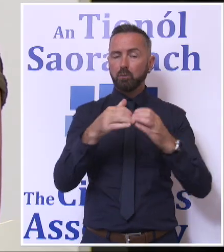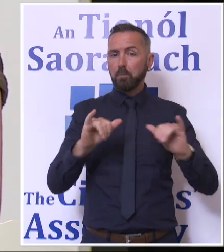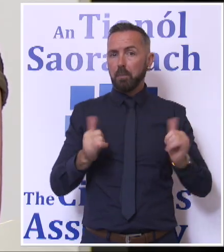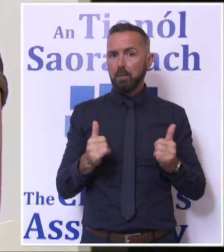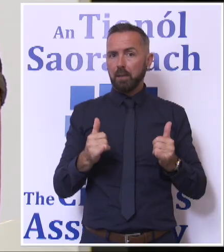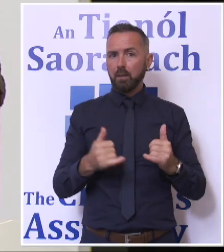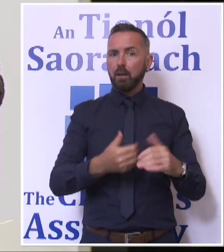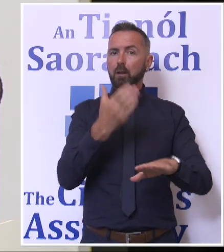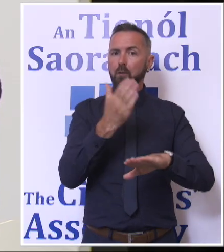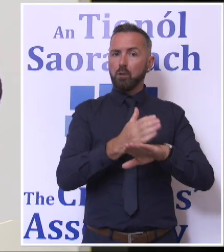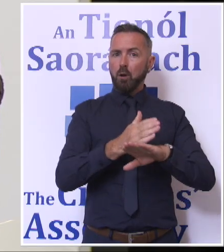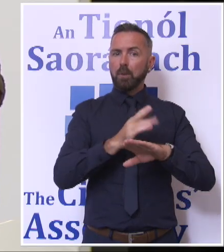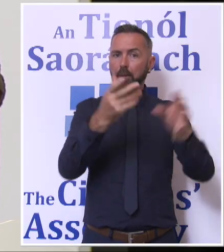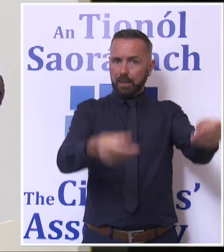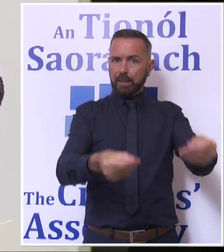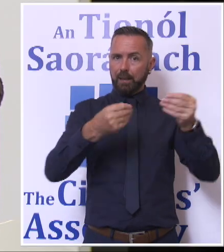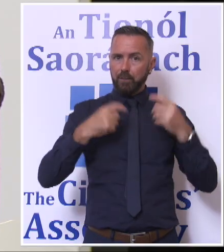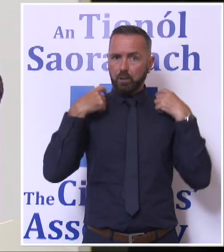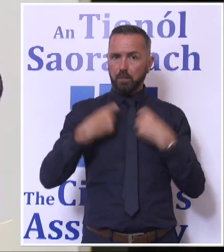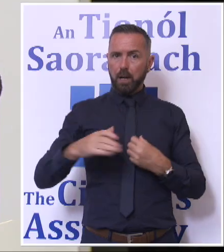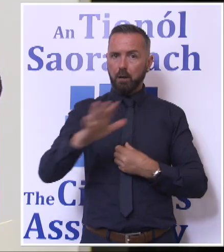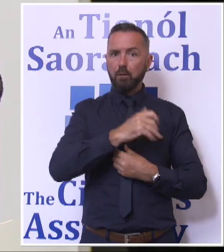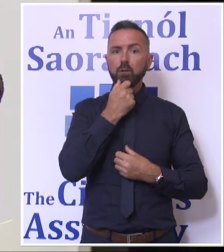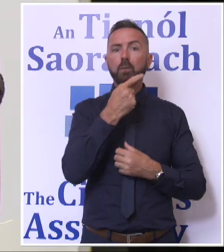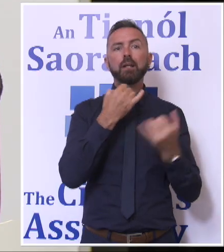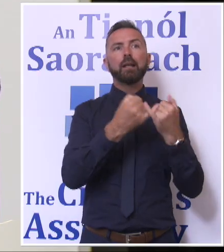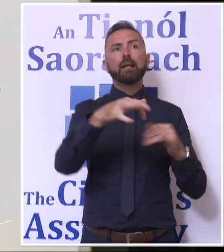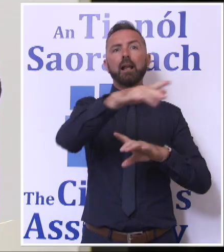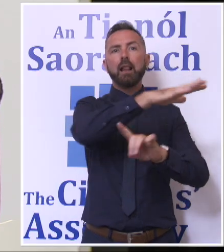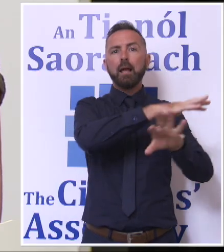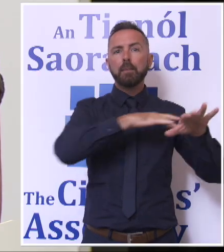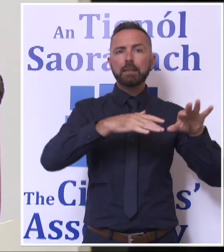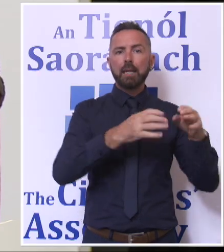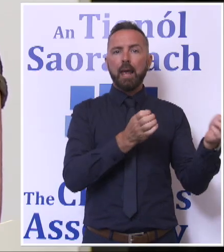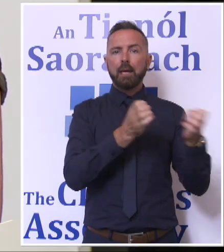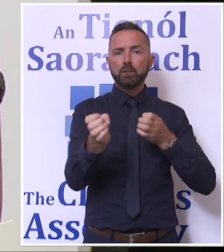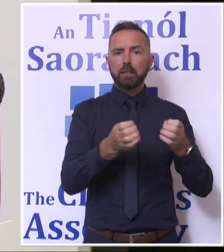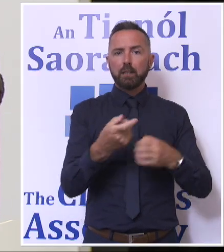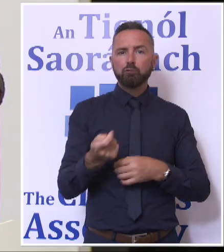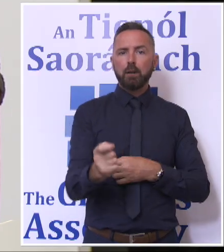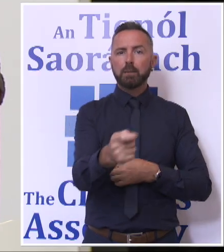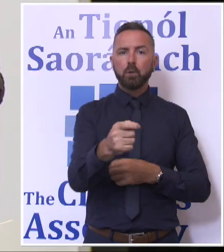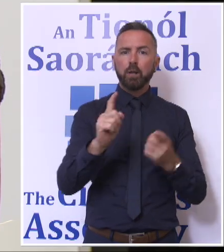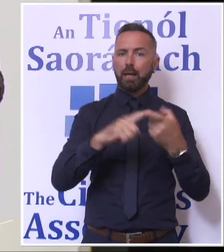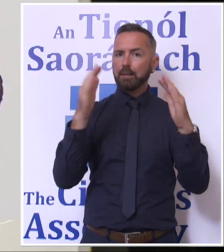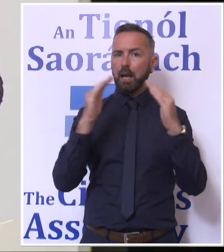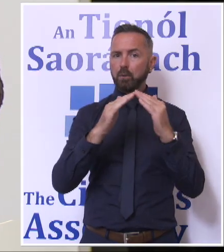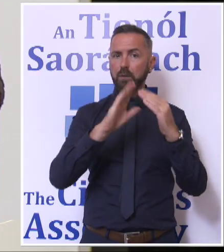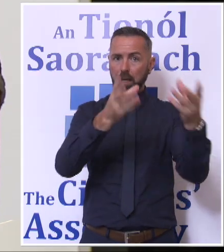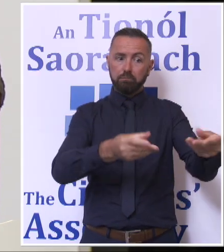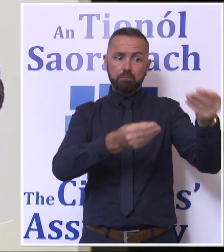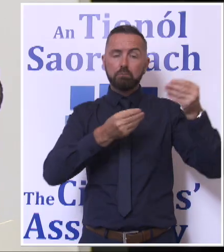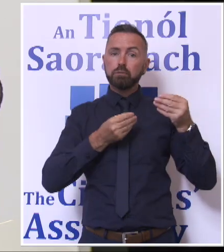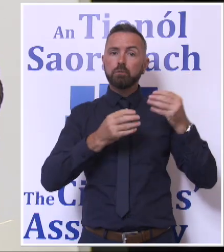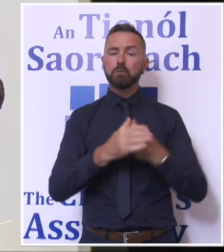be transferred to the mayor for coordination across Dublin could include climate, energy, transport, housing. I'll conclude